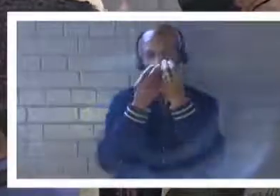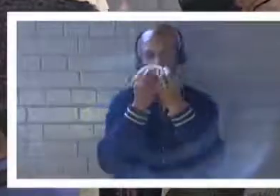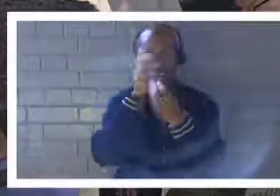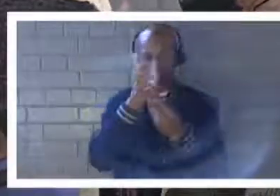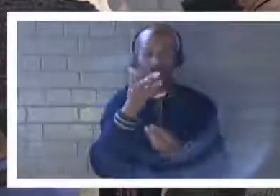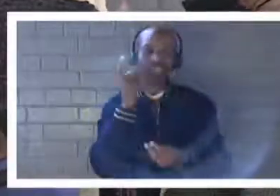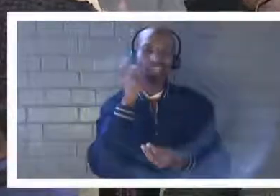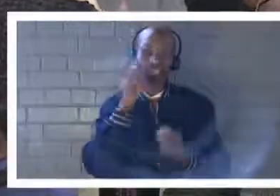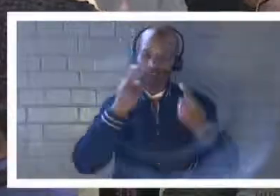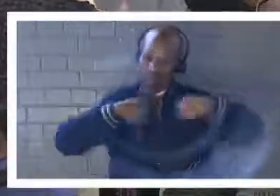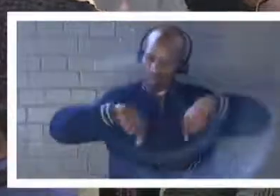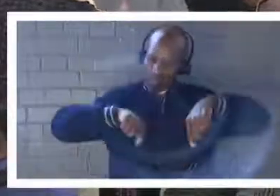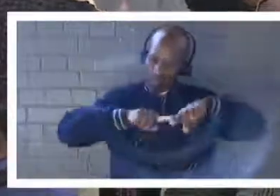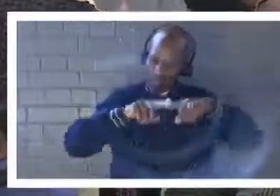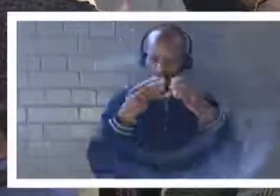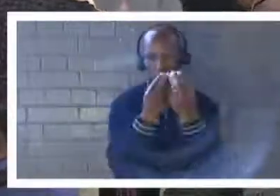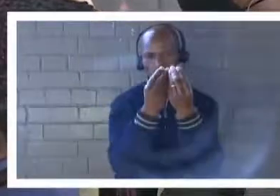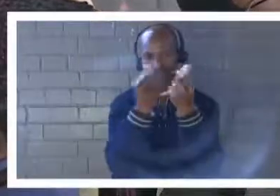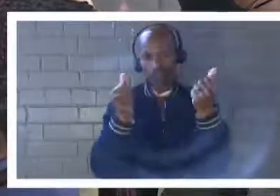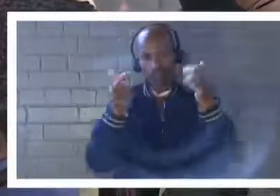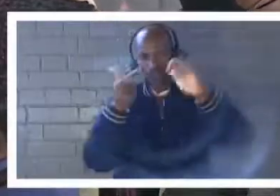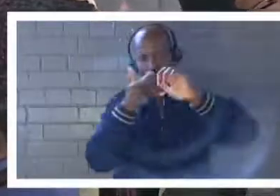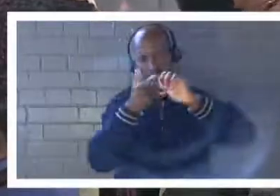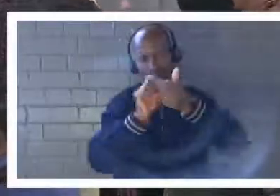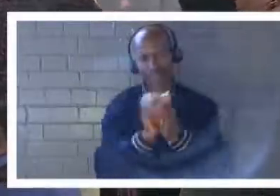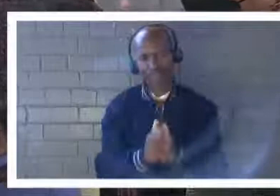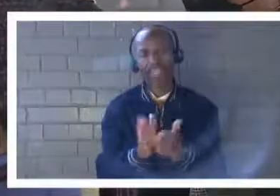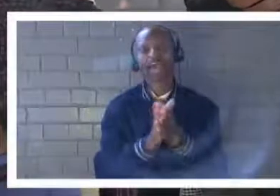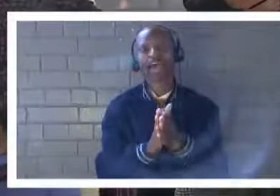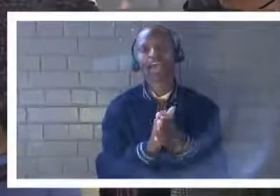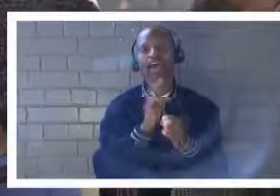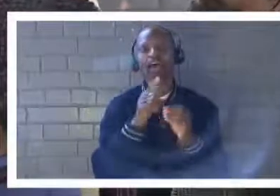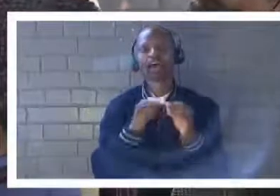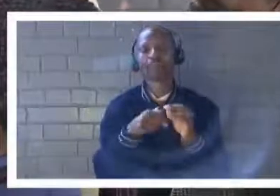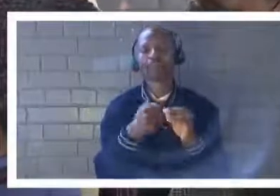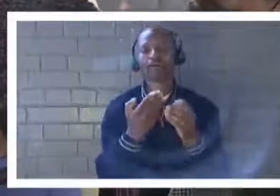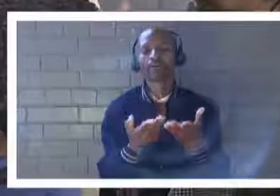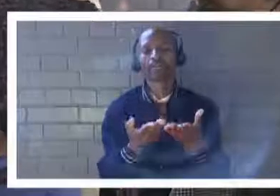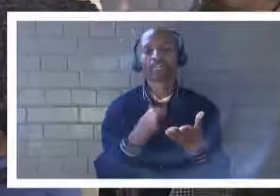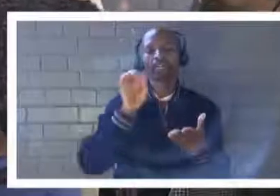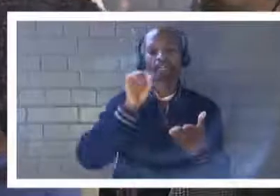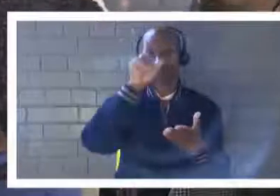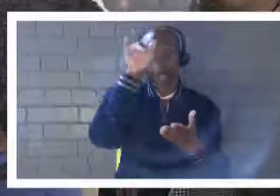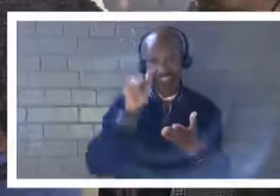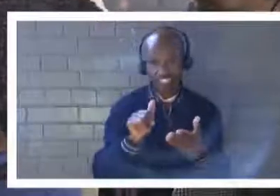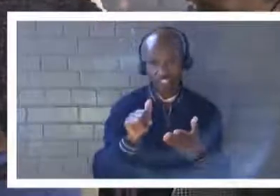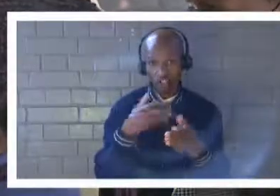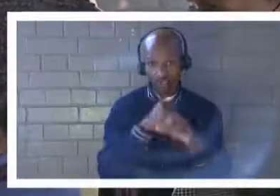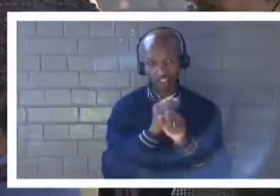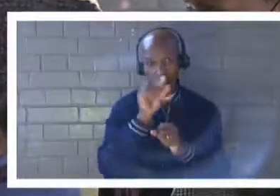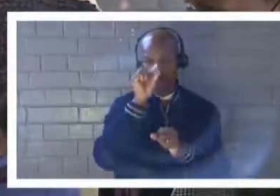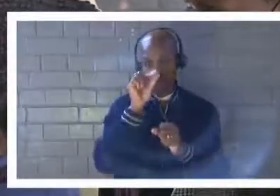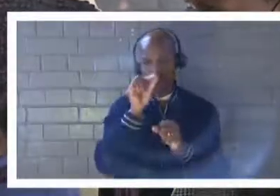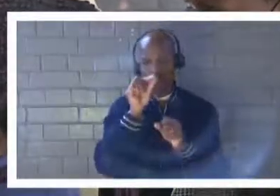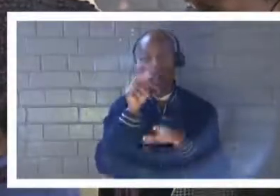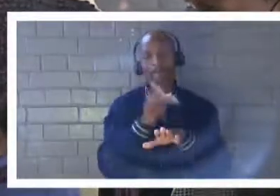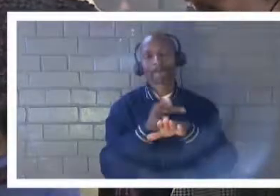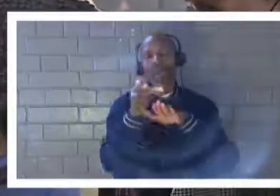will be easy for us to source those kind of material. And in terms of capacity to execute those small works